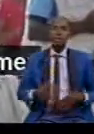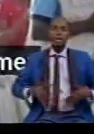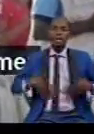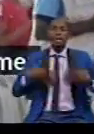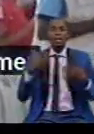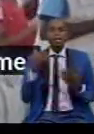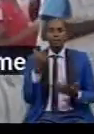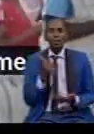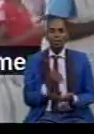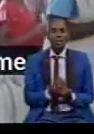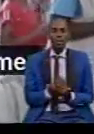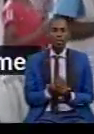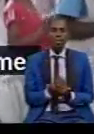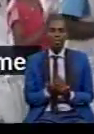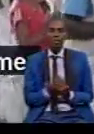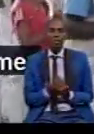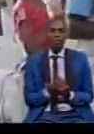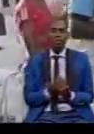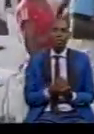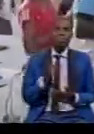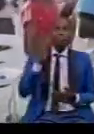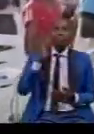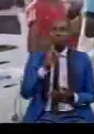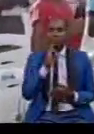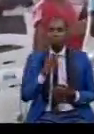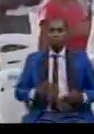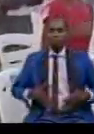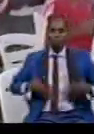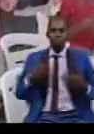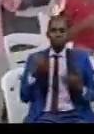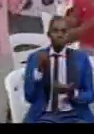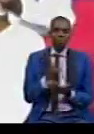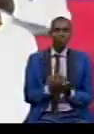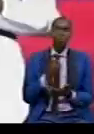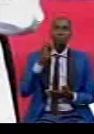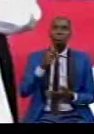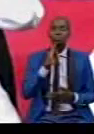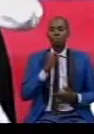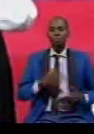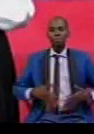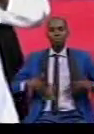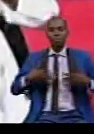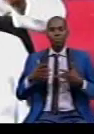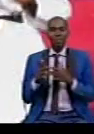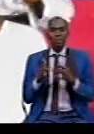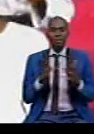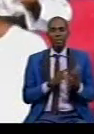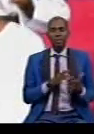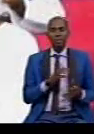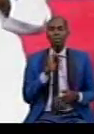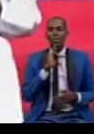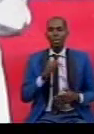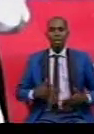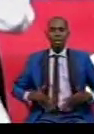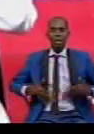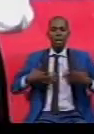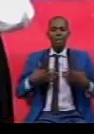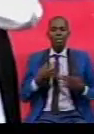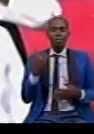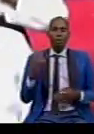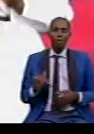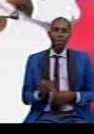from darkness, we tread on everyone, everything in Jesus'